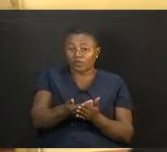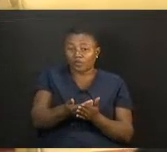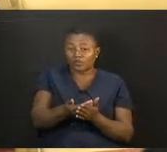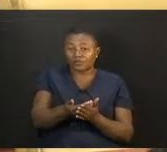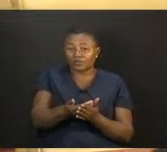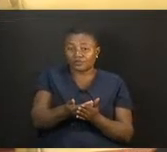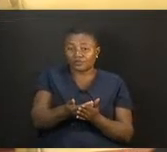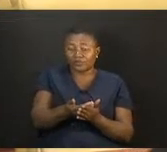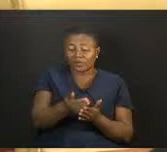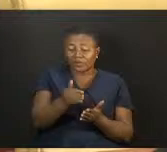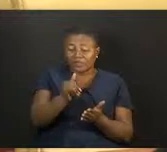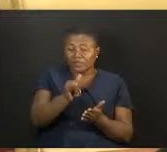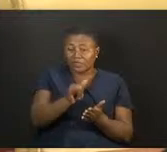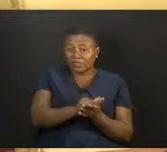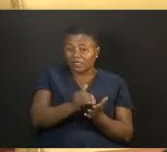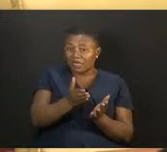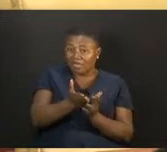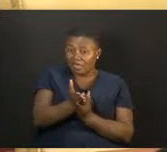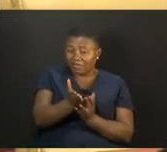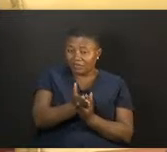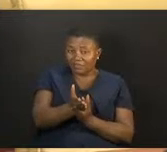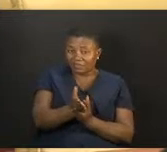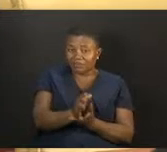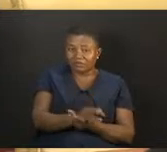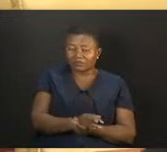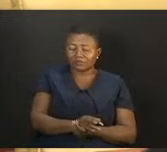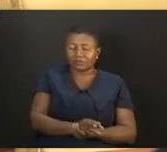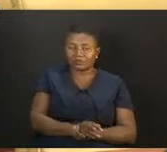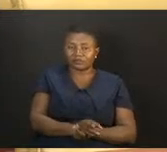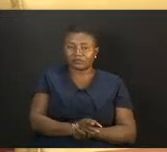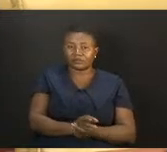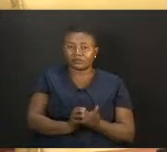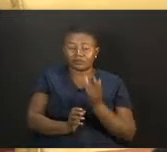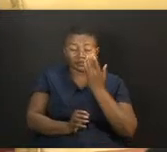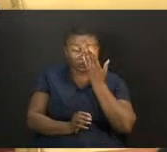of access. No.